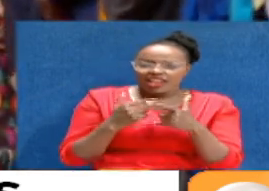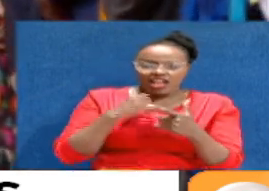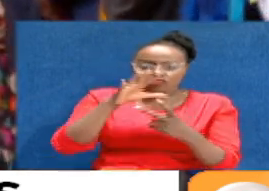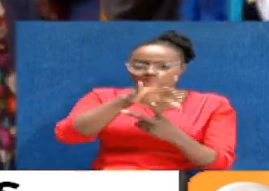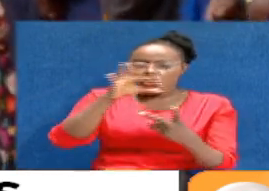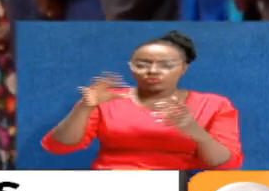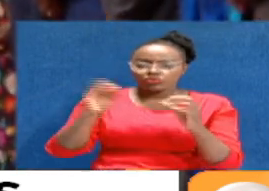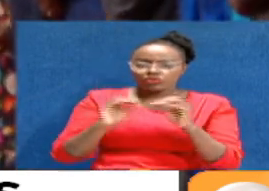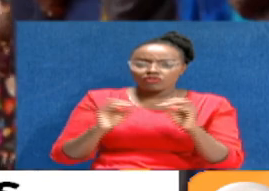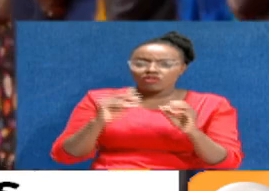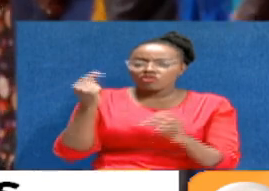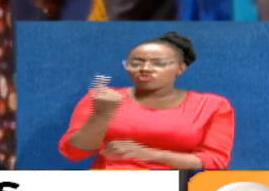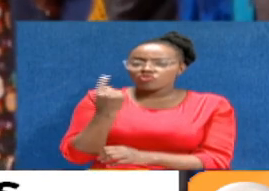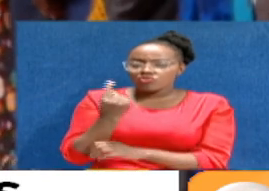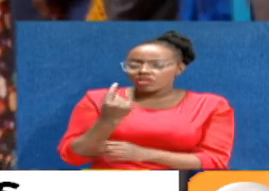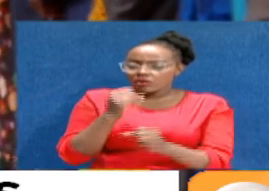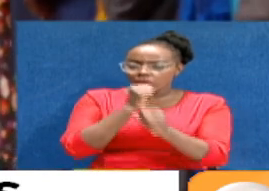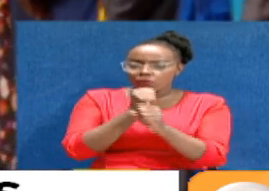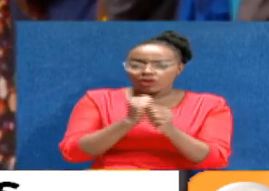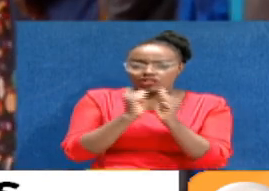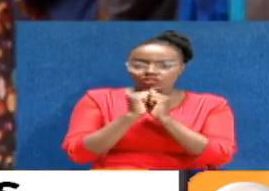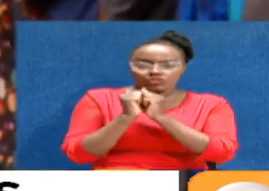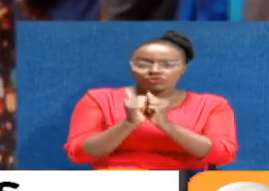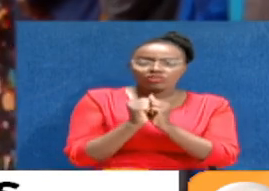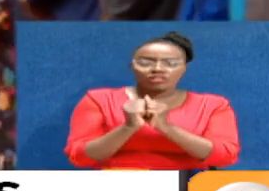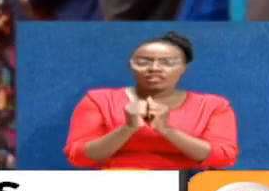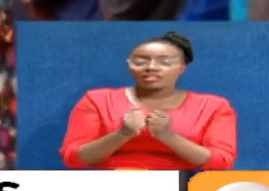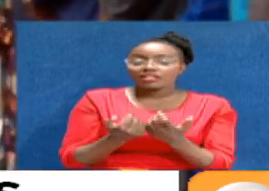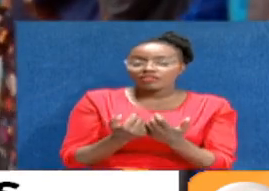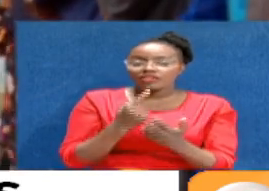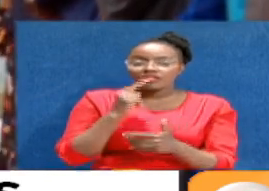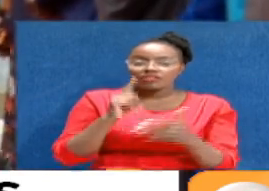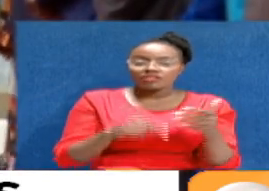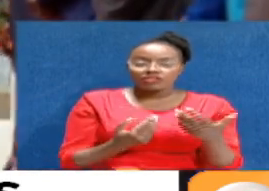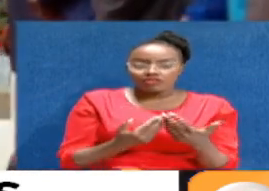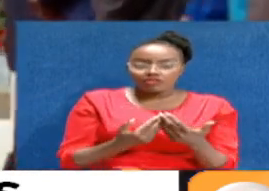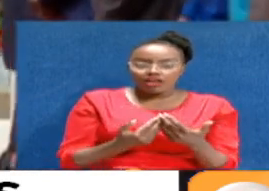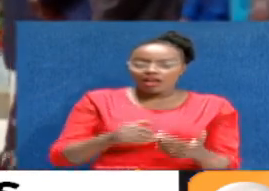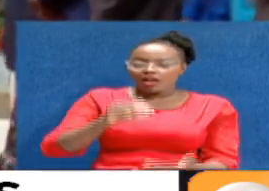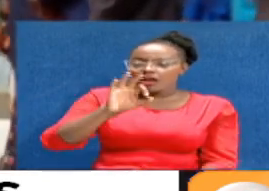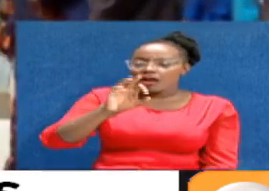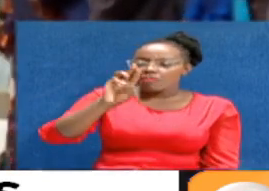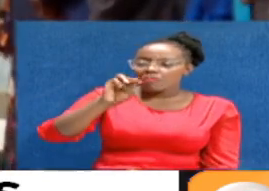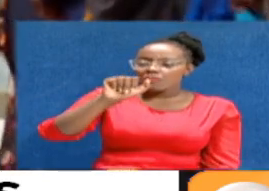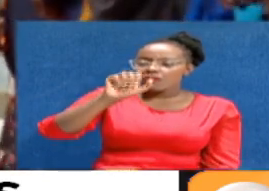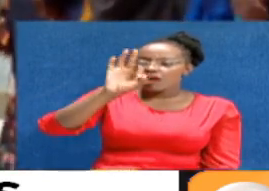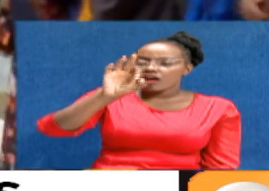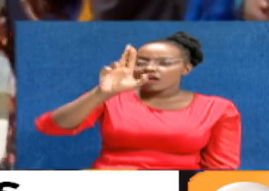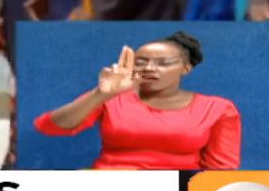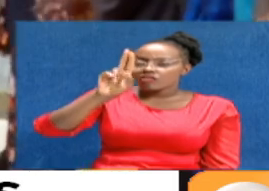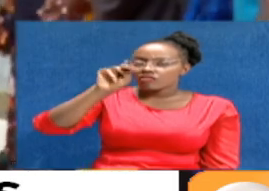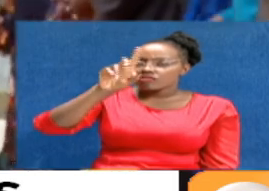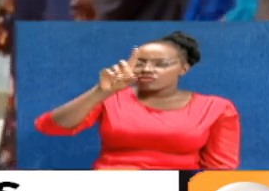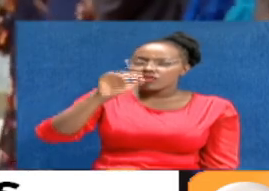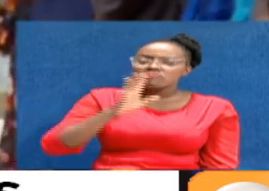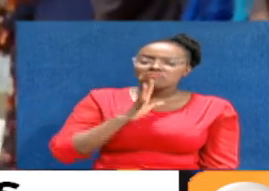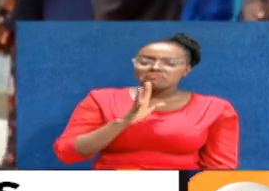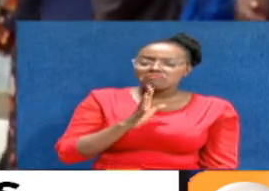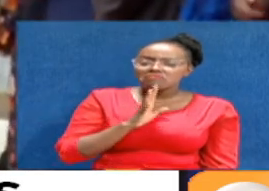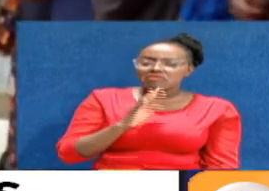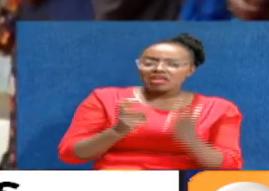no option but just to sort of work together. She was calling them, I think, mafundo, but I am not too sure. I wanted to speak in